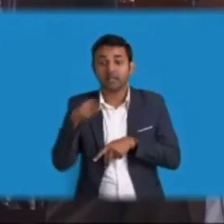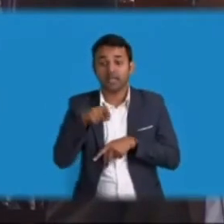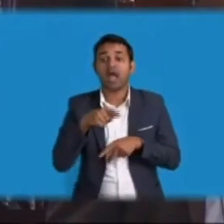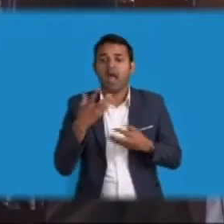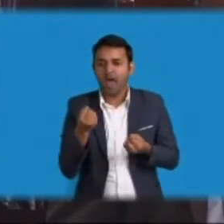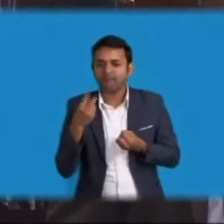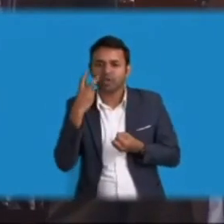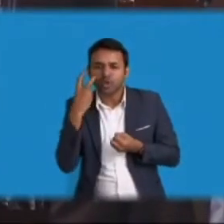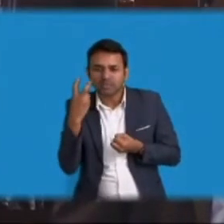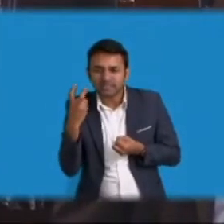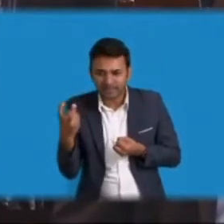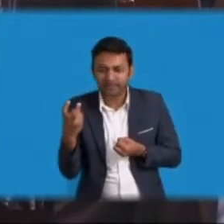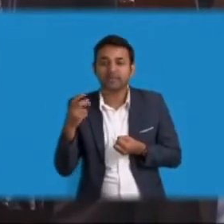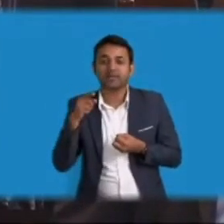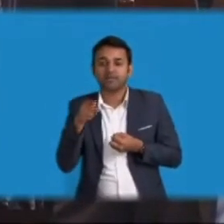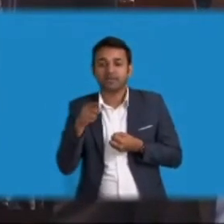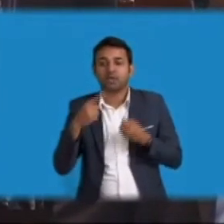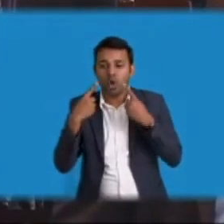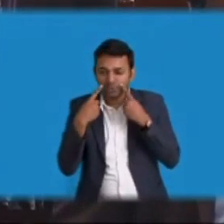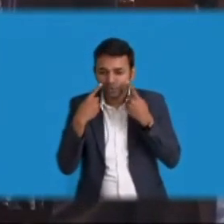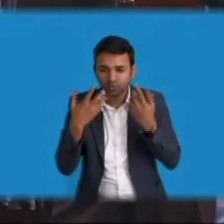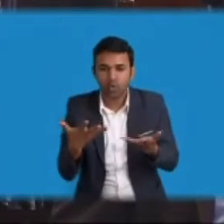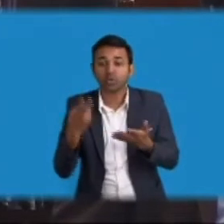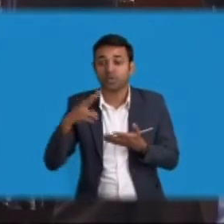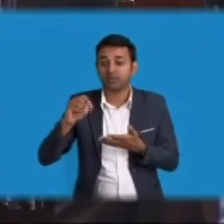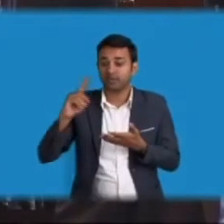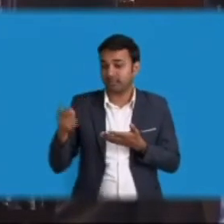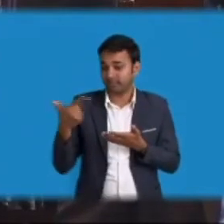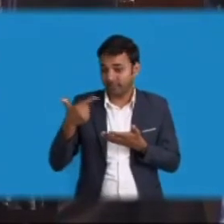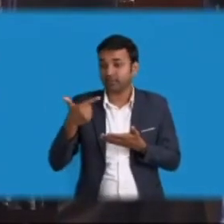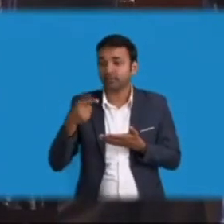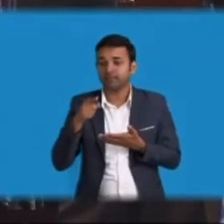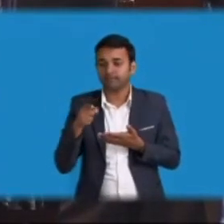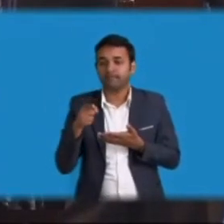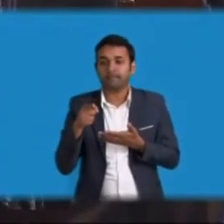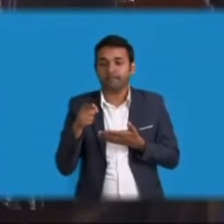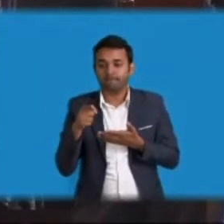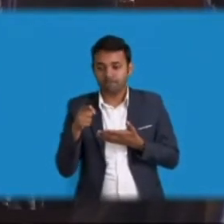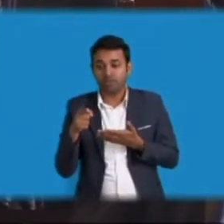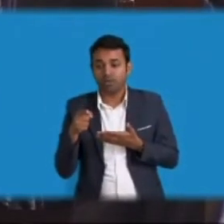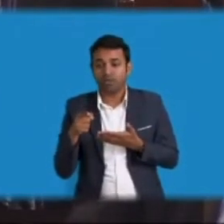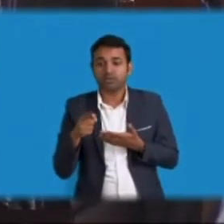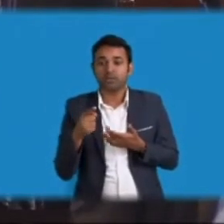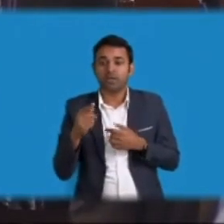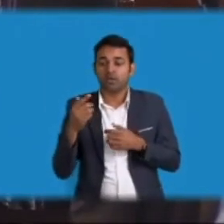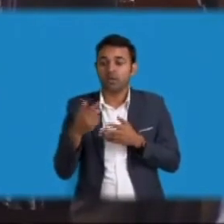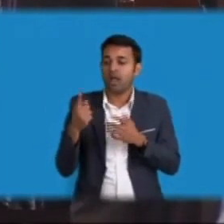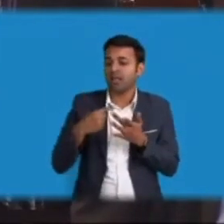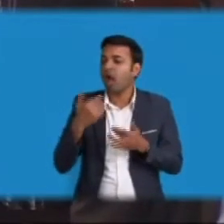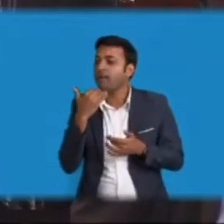Expo 2017. In addition, Madam Speaker, upgrade to the Nile Dice at a cost of $90,000 is in